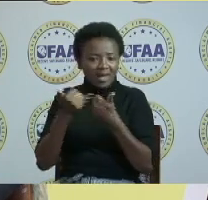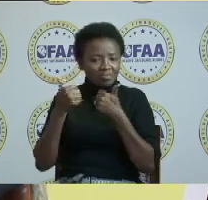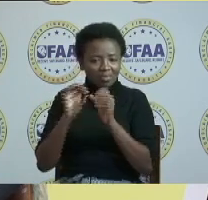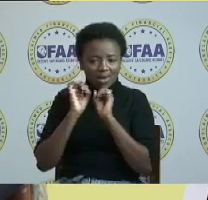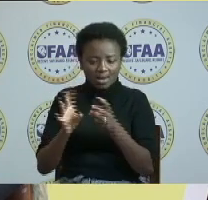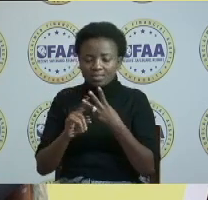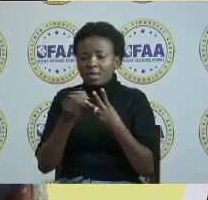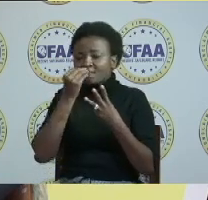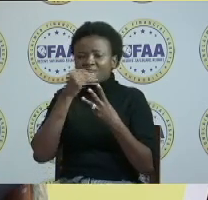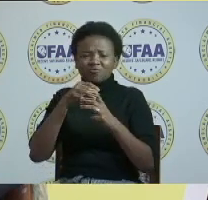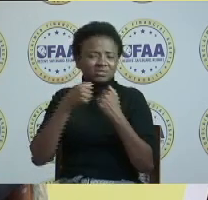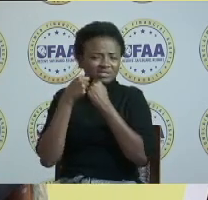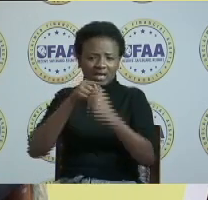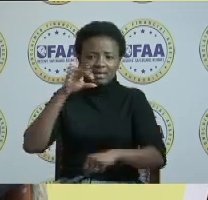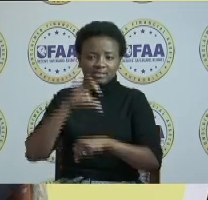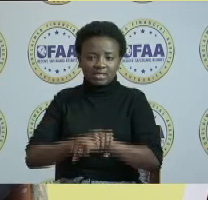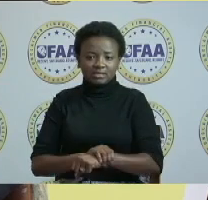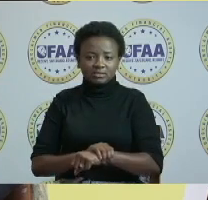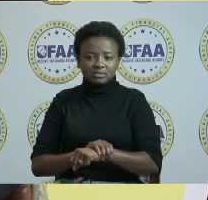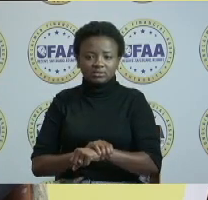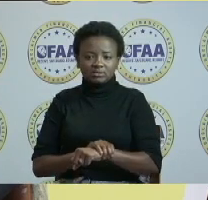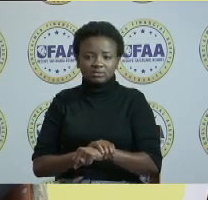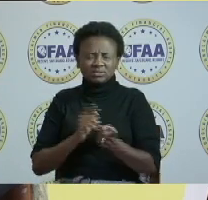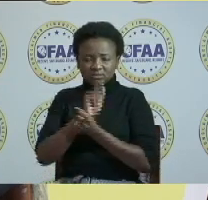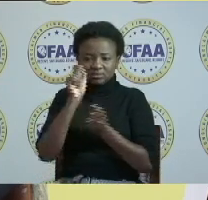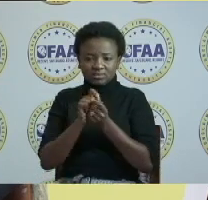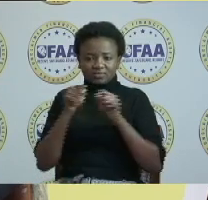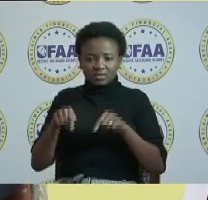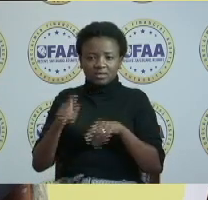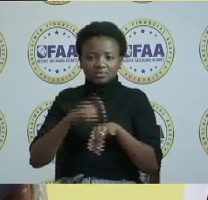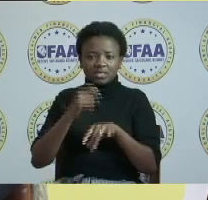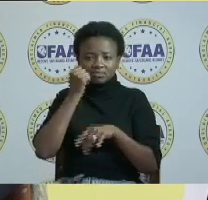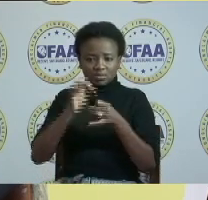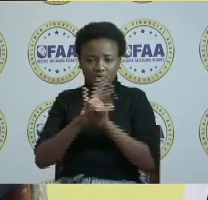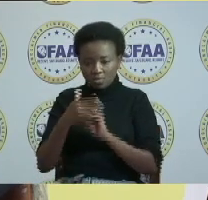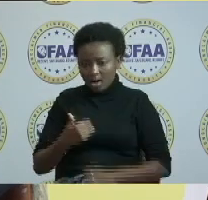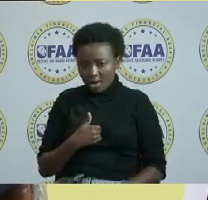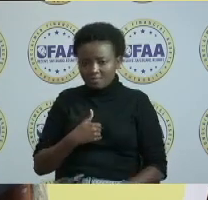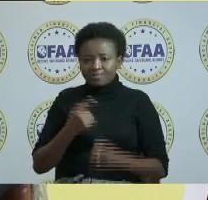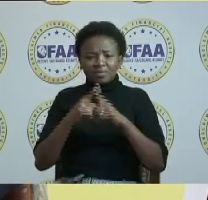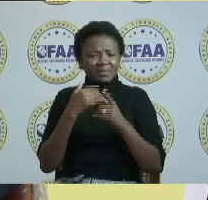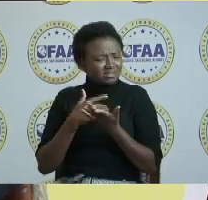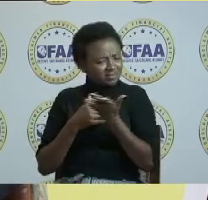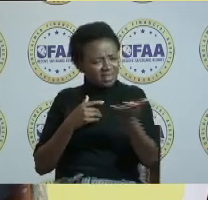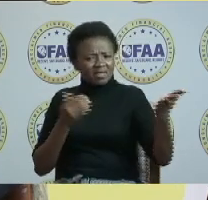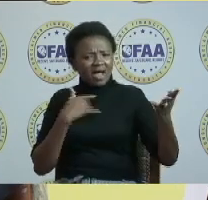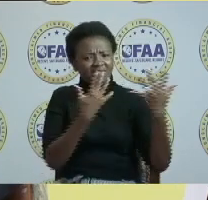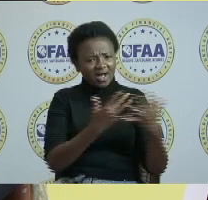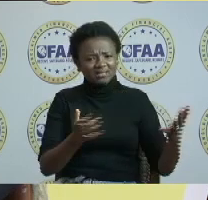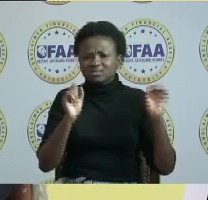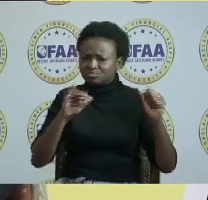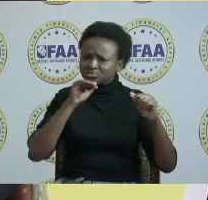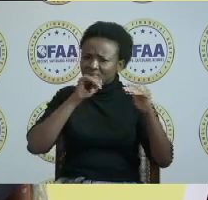and especially in such difficult times occasioned by COVID-19 pandemic. And yet they have unclaimed assets that they could